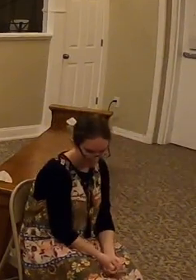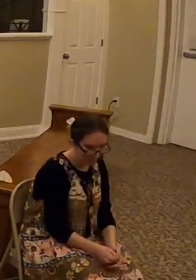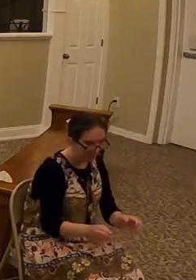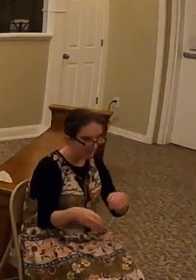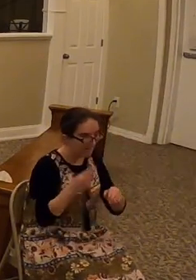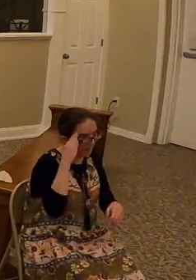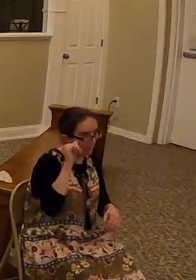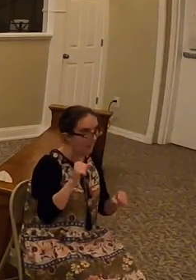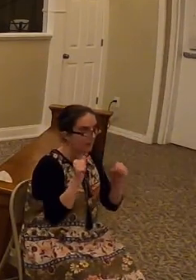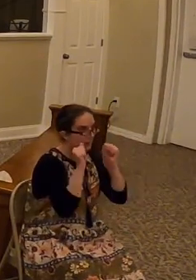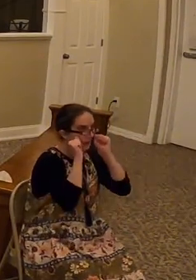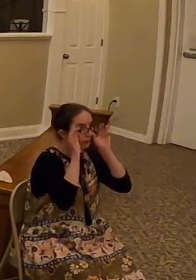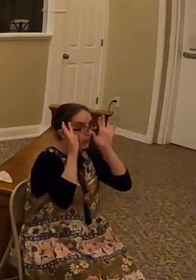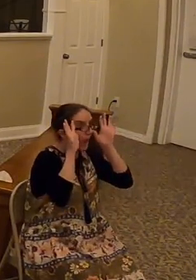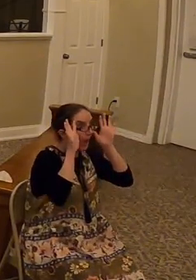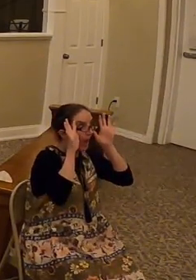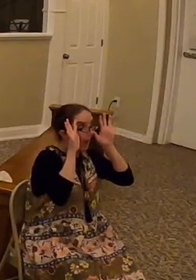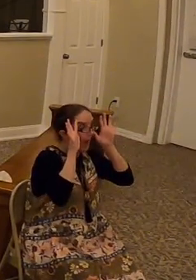Don't you know they're surprised?